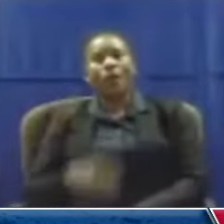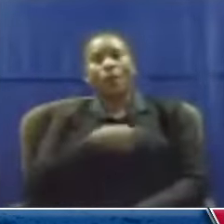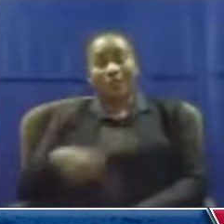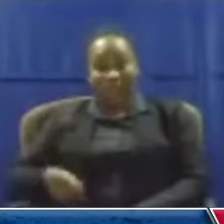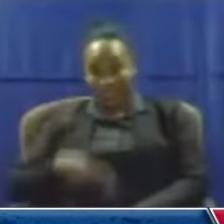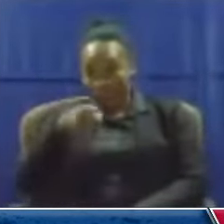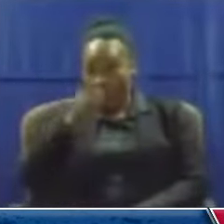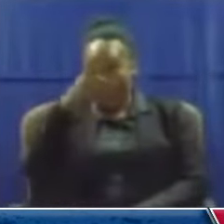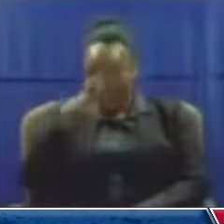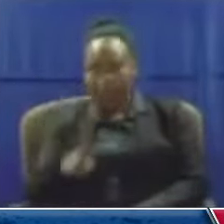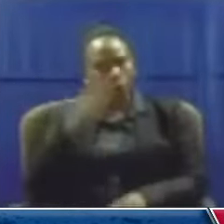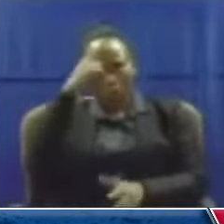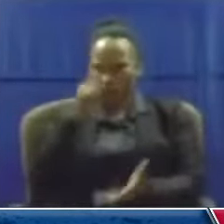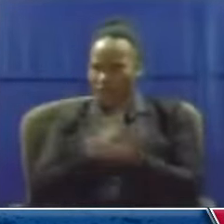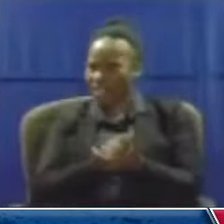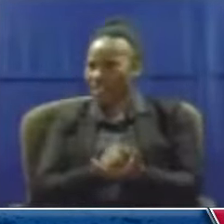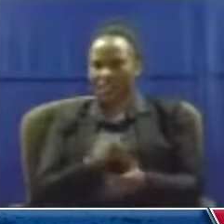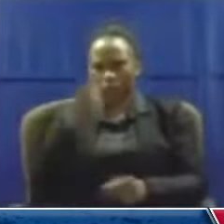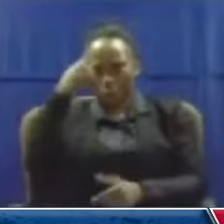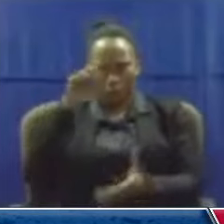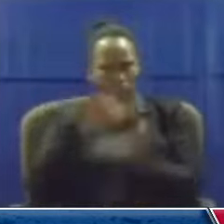were right not to trust them.